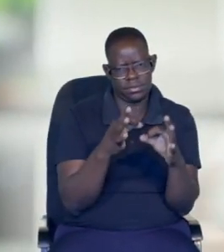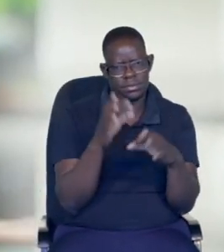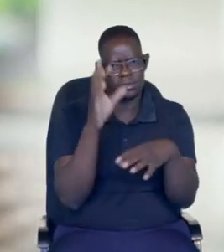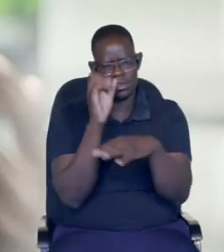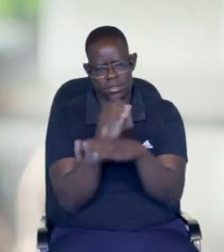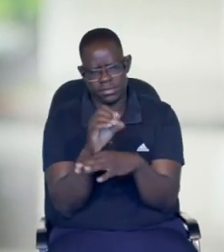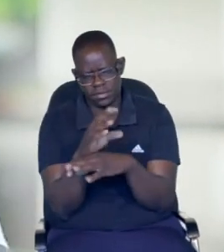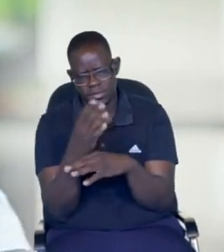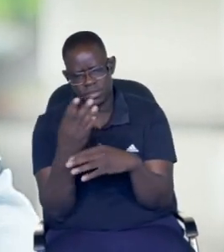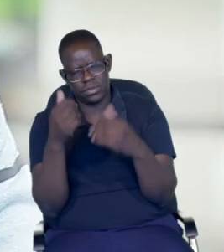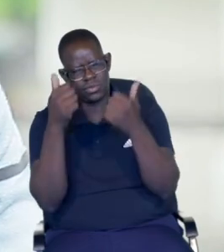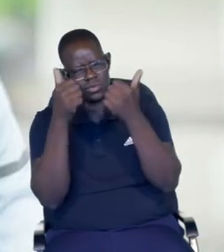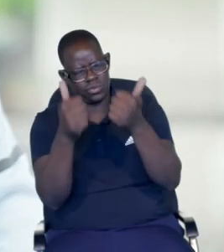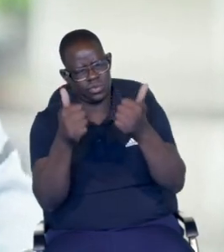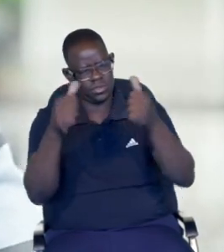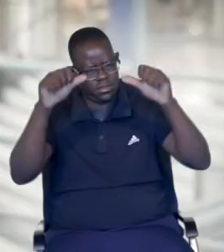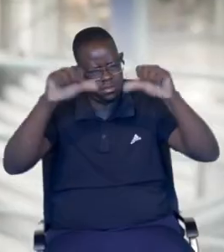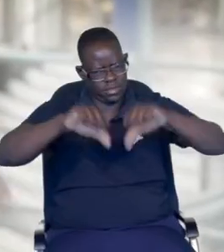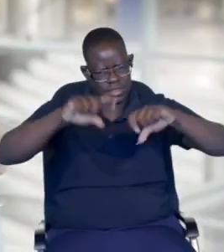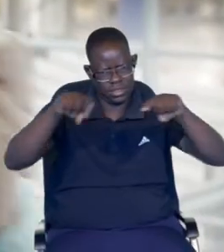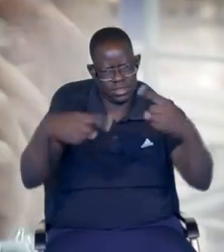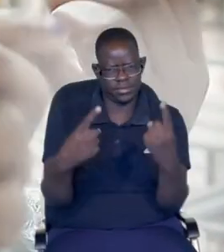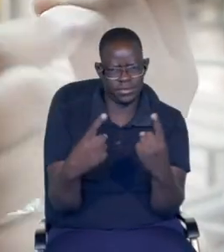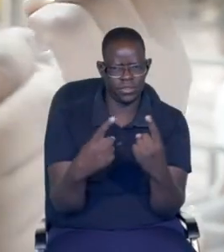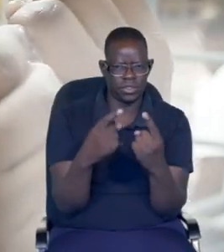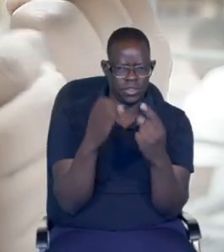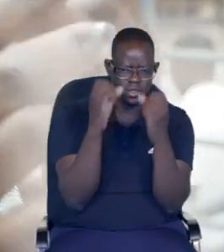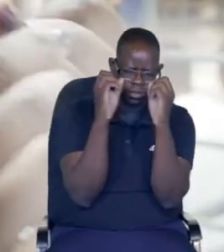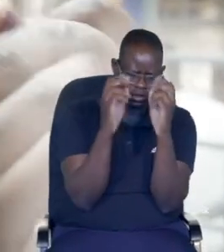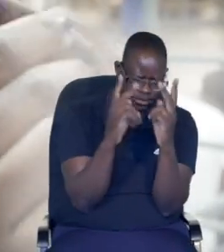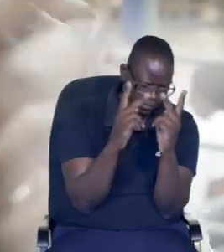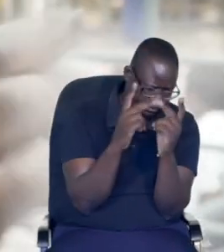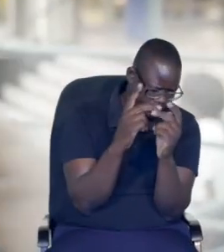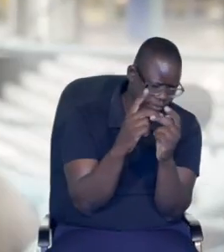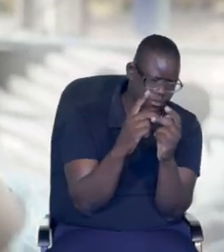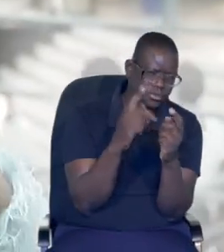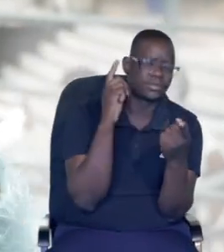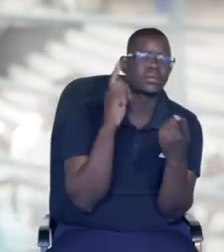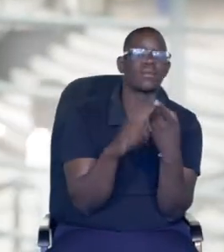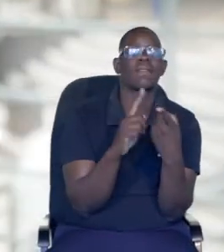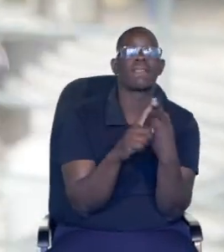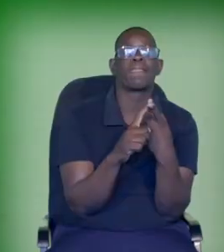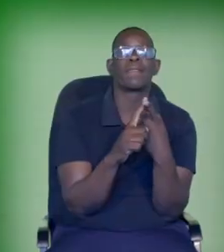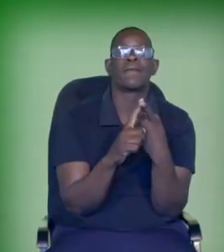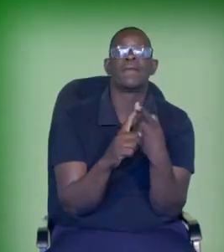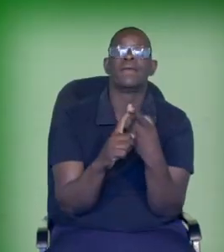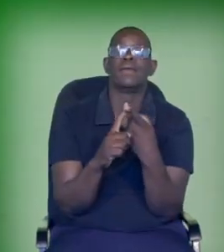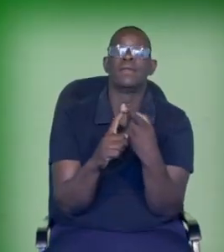advantages and disadvantages? Let's see.